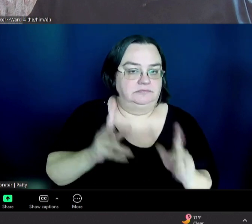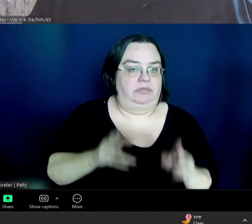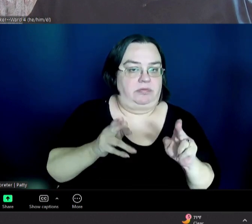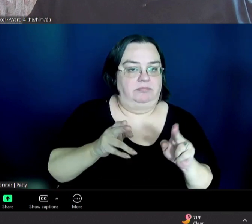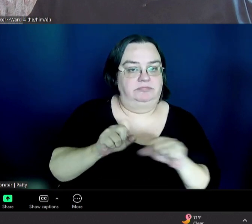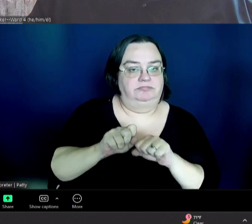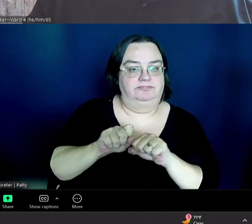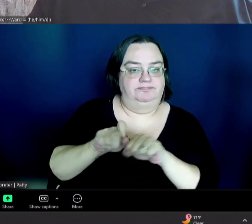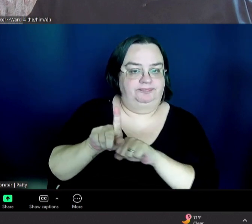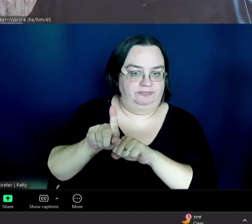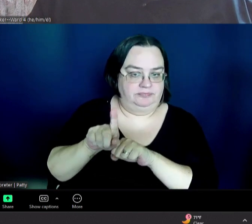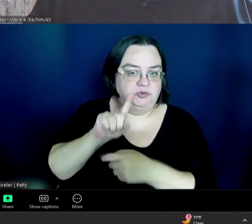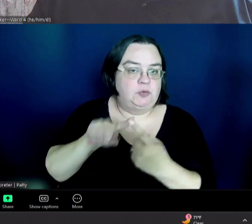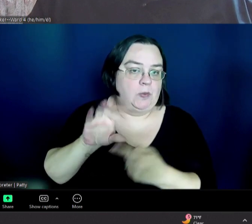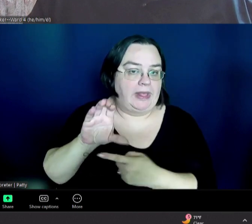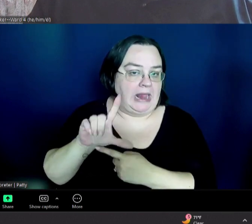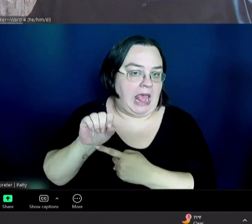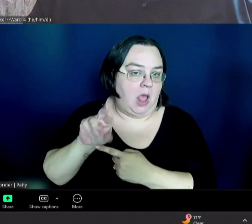to the cloud.